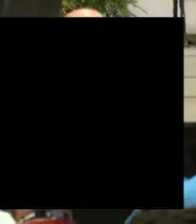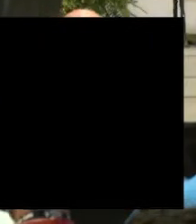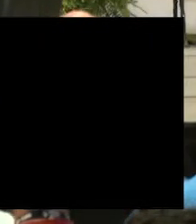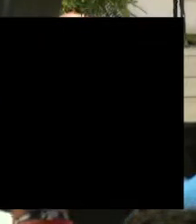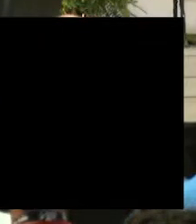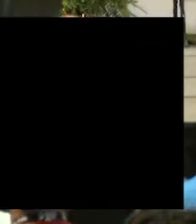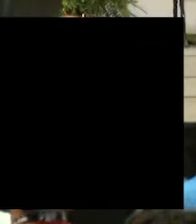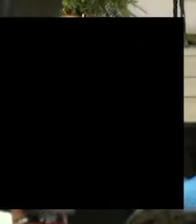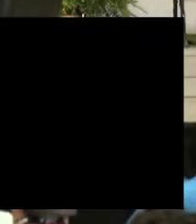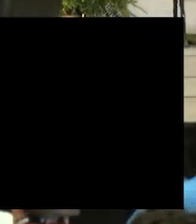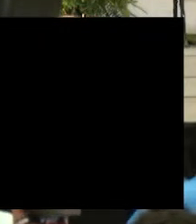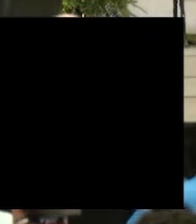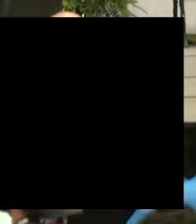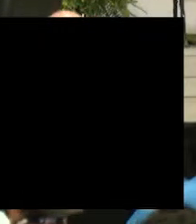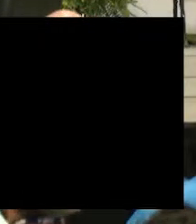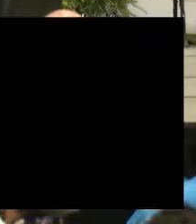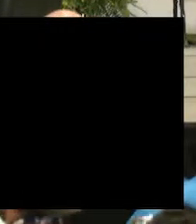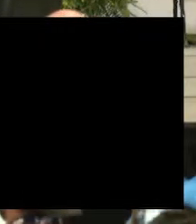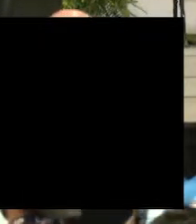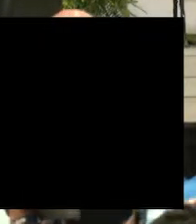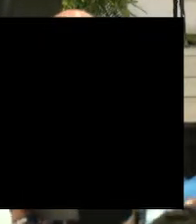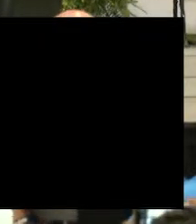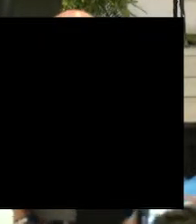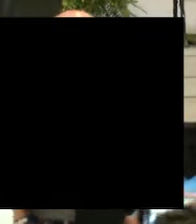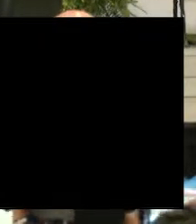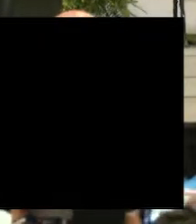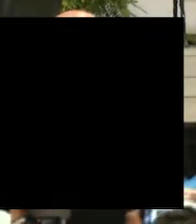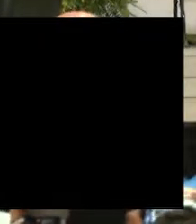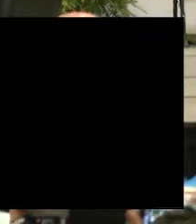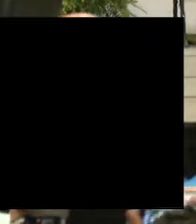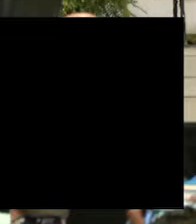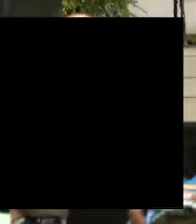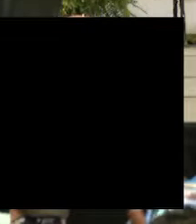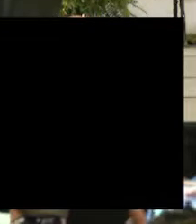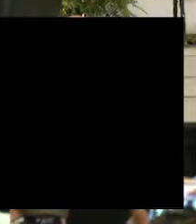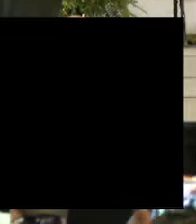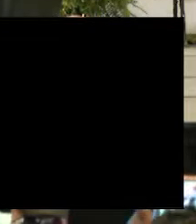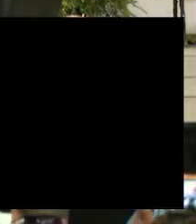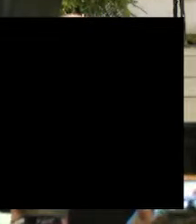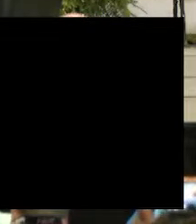All right, everybody, one more round of applause for As We See It.